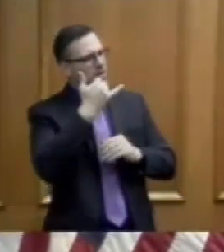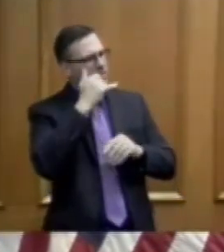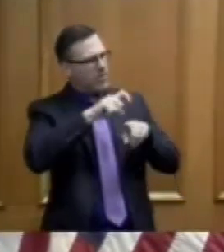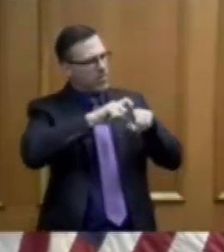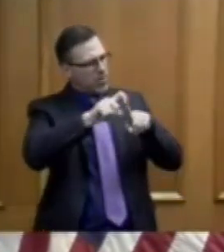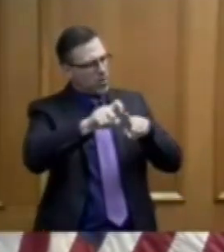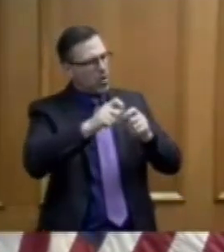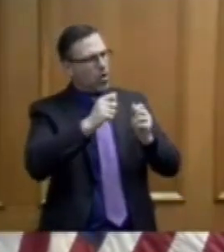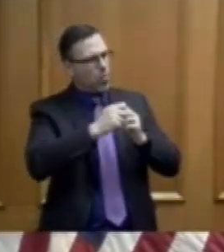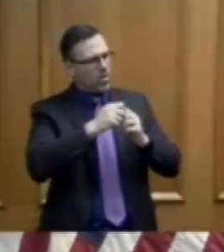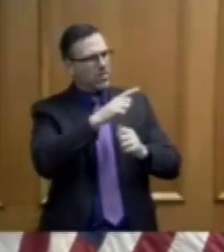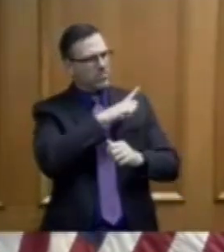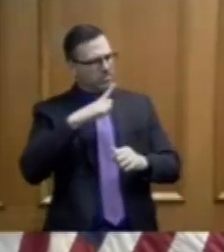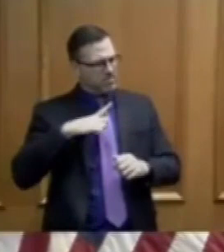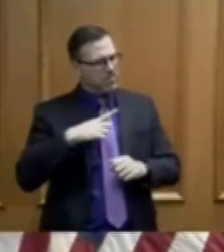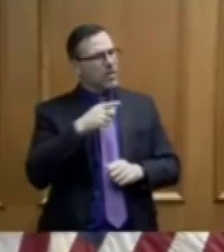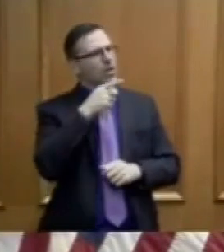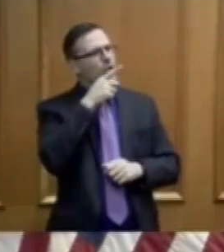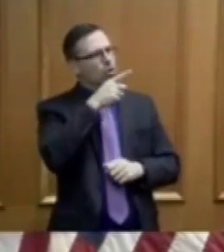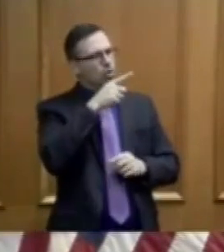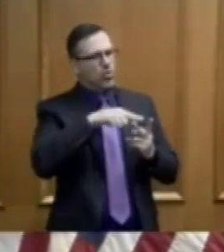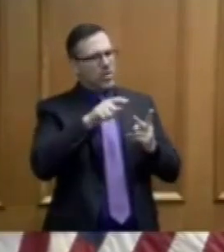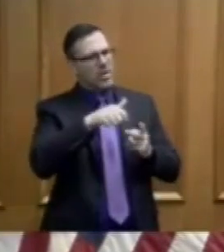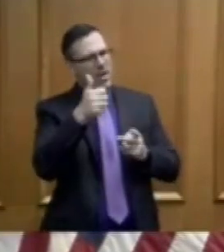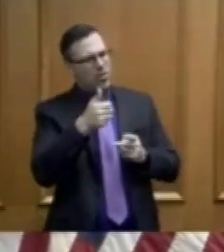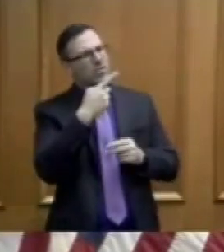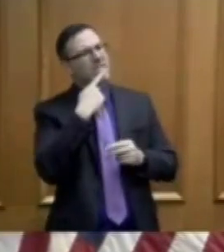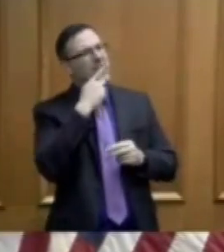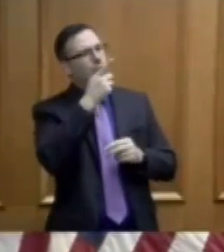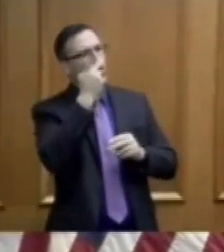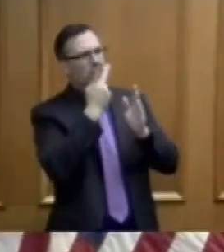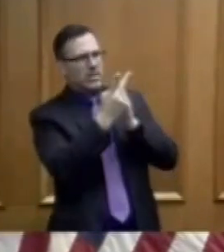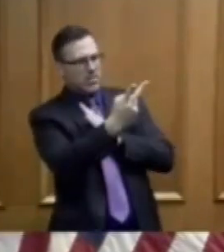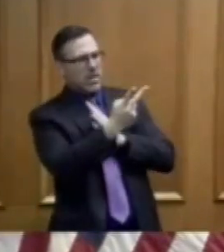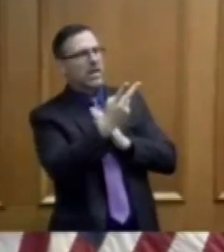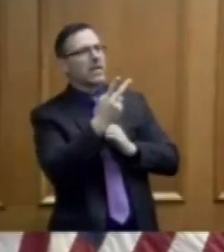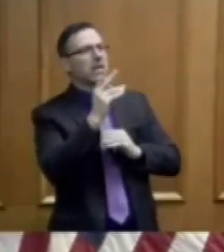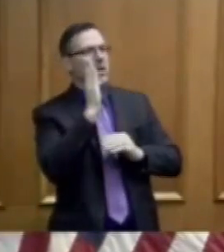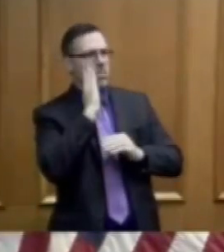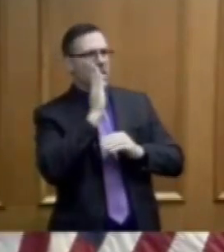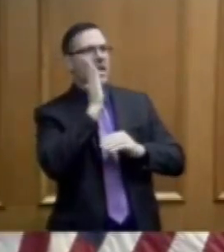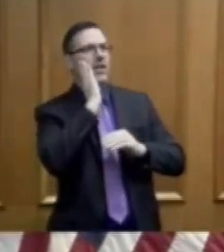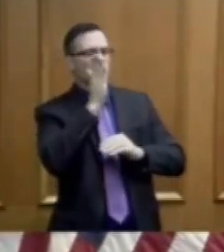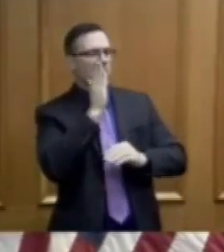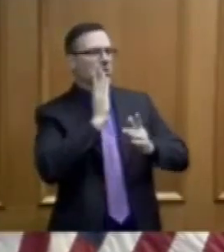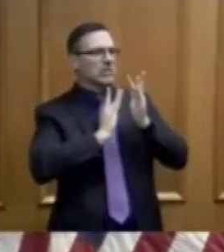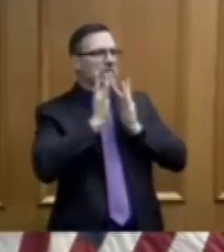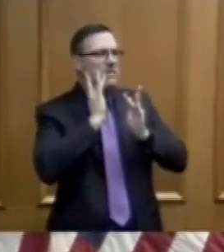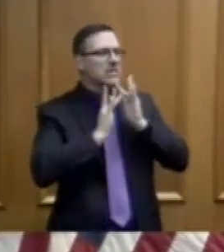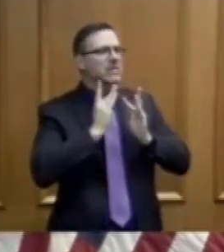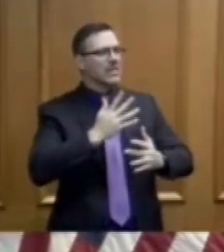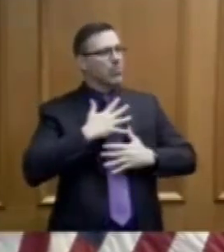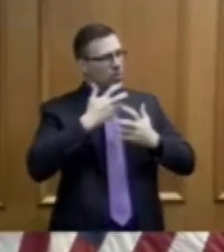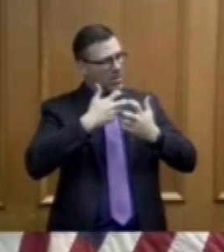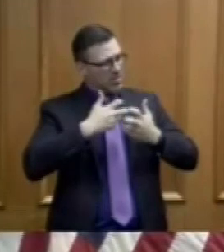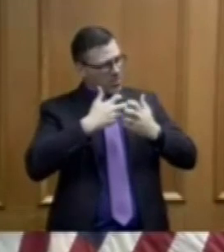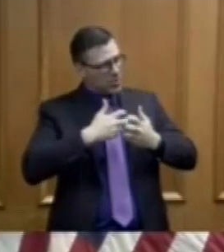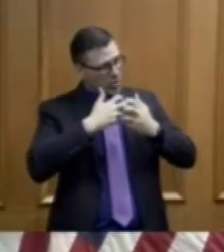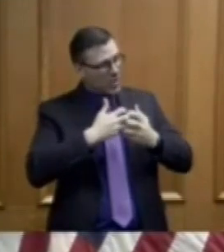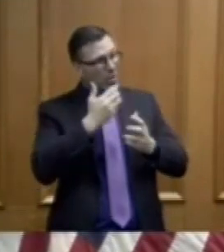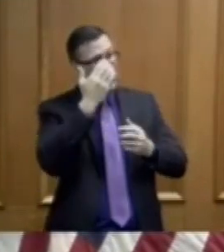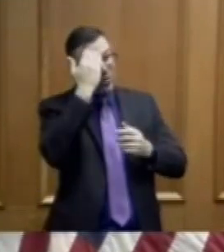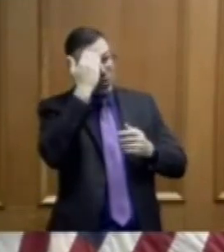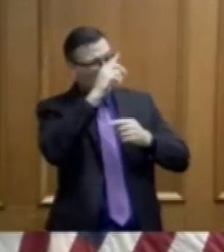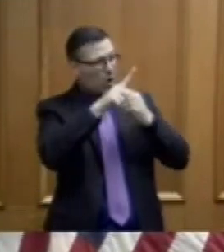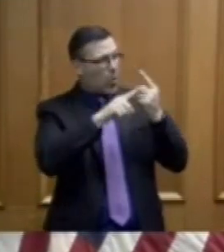lawmakers, you and others in the administration said you anticipate shortages of beds and ventilators. Do you have a target on when that